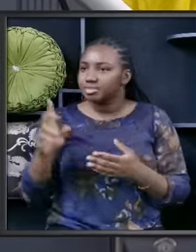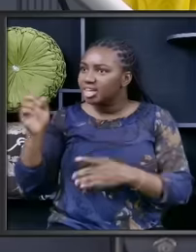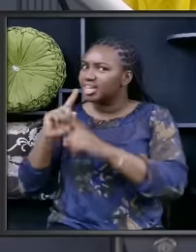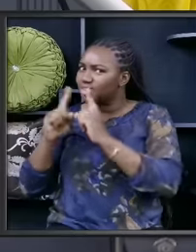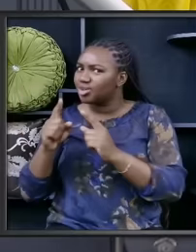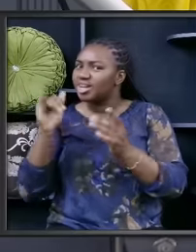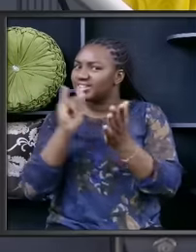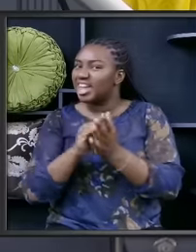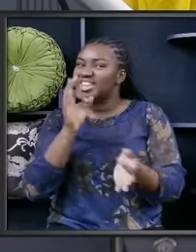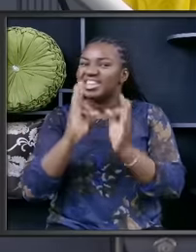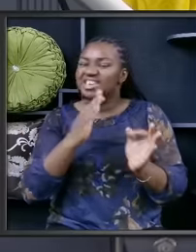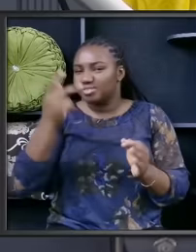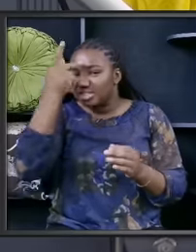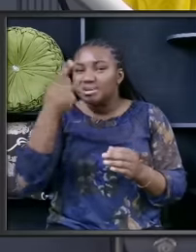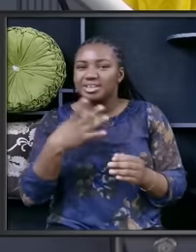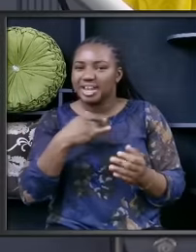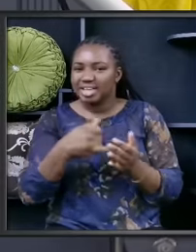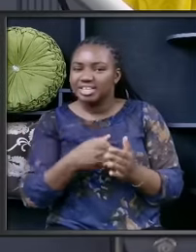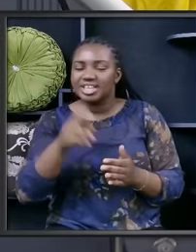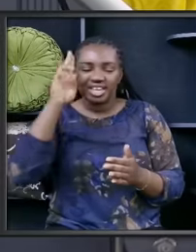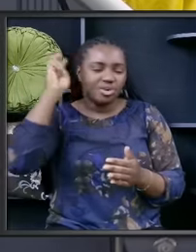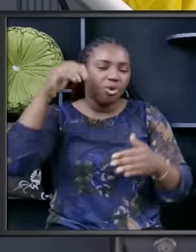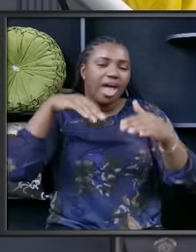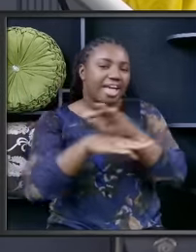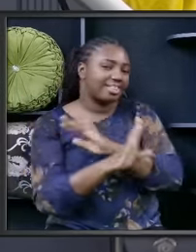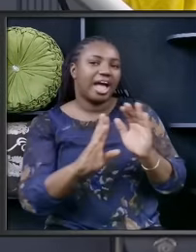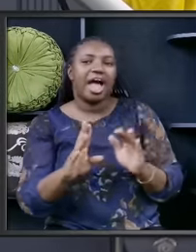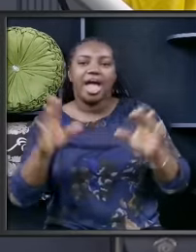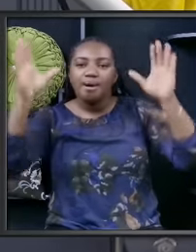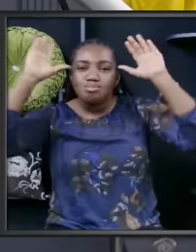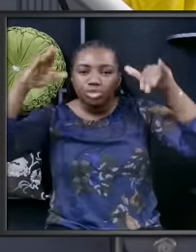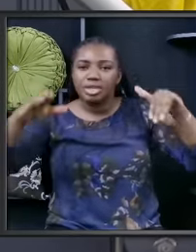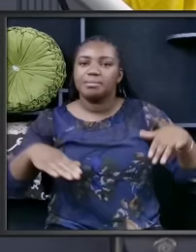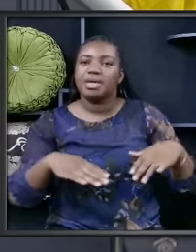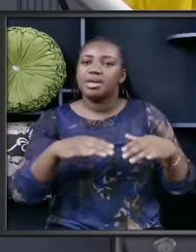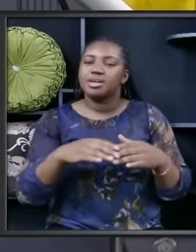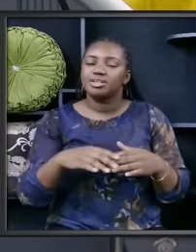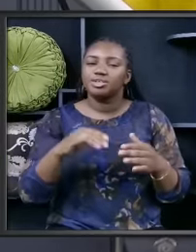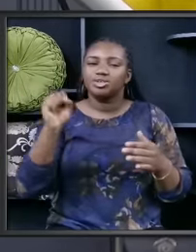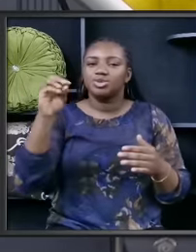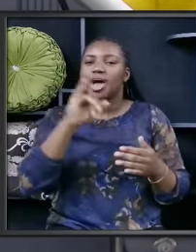say in parents go like if for enter Muslim. Say make I wear that black thing where he then go open